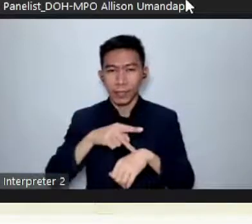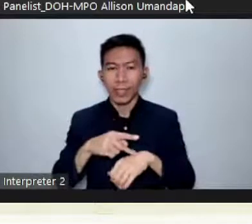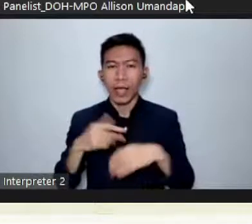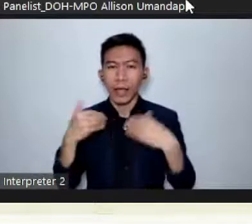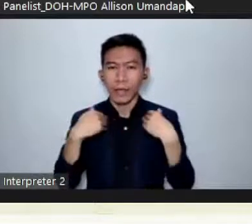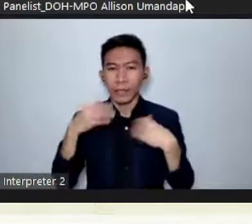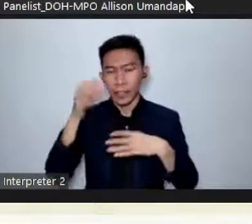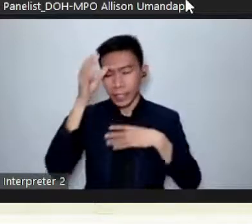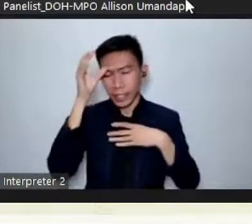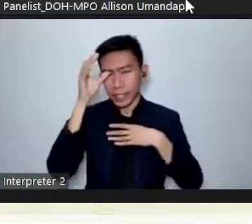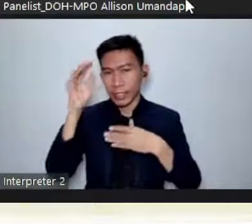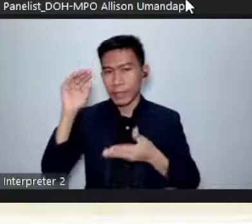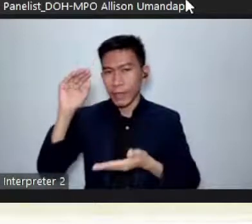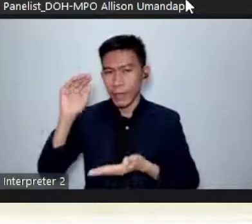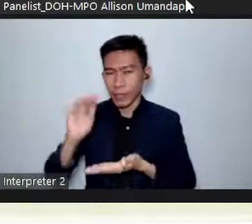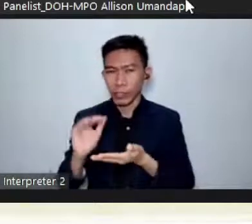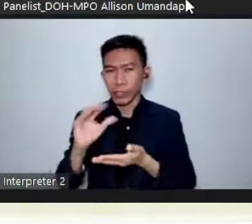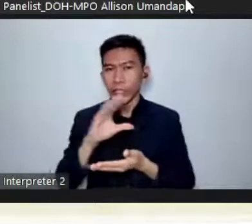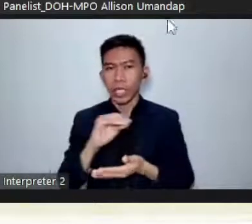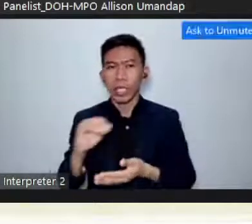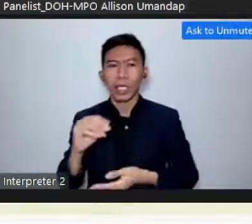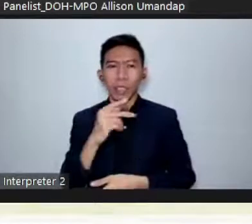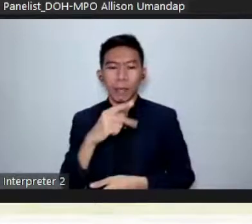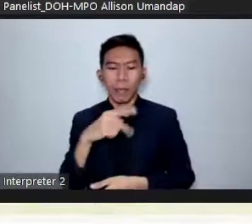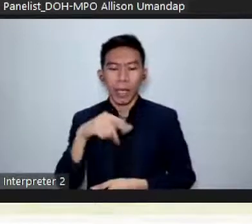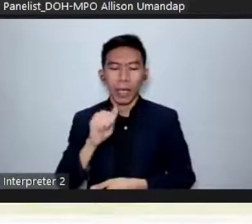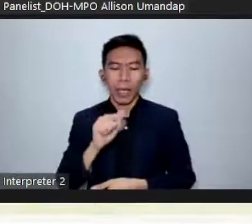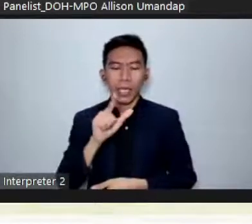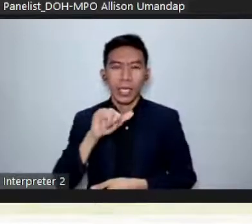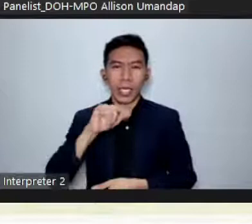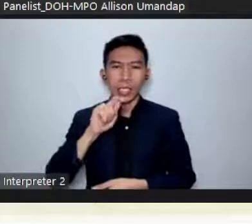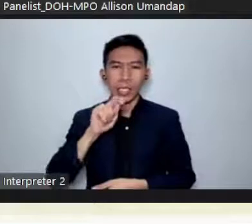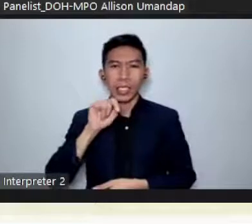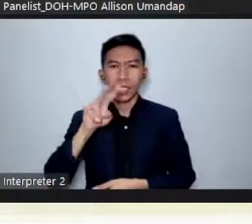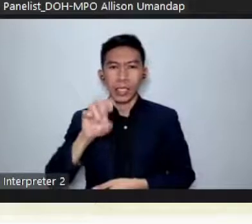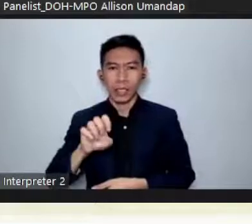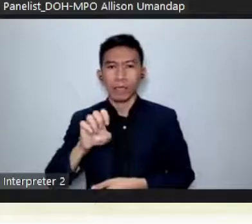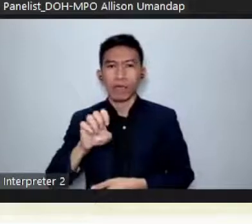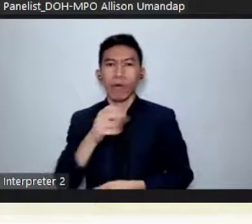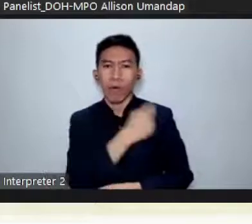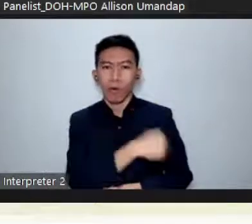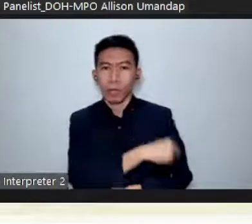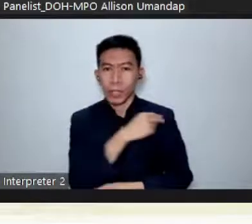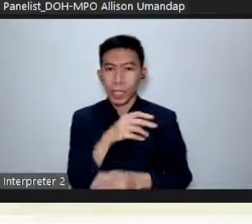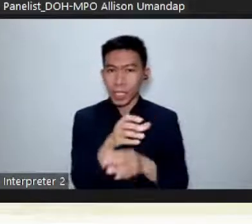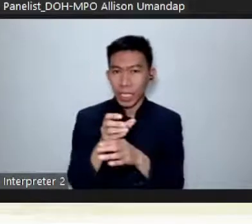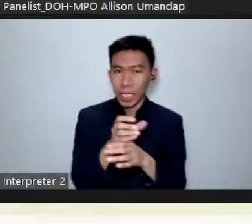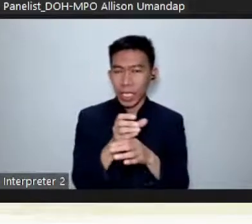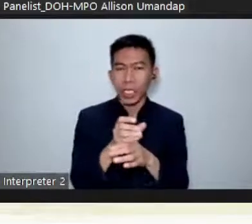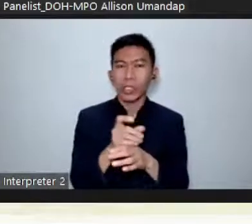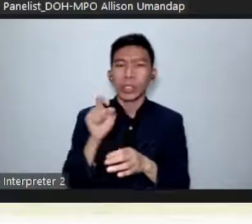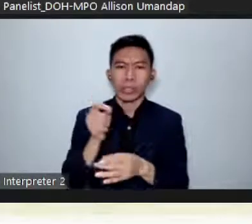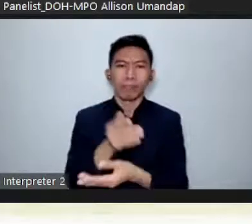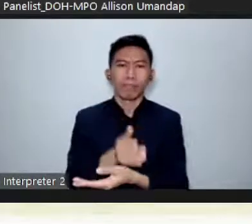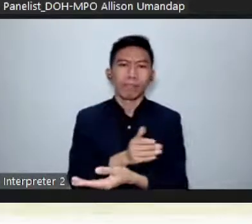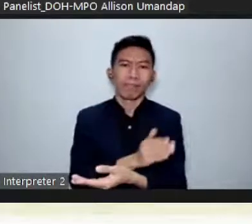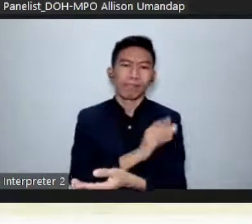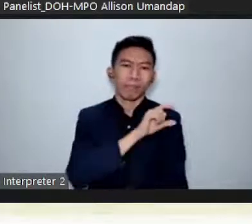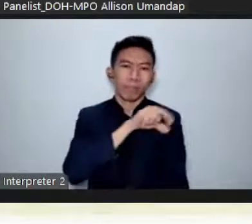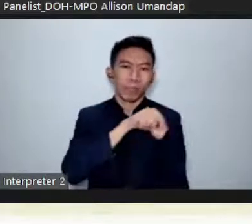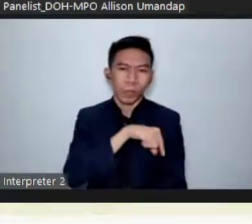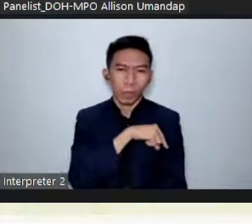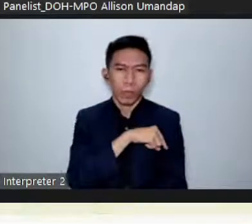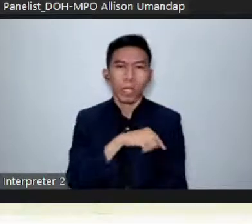and palliative hospice patient care waiting to be upgraded in quality. These are